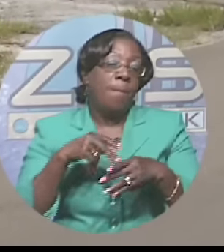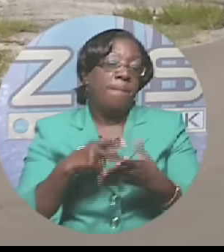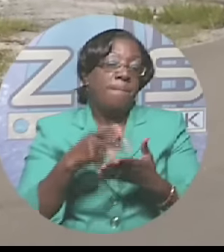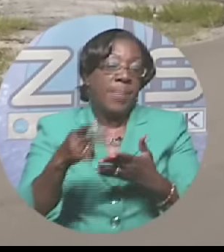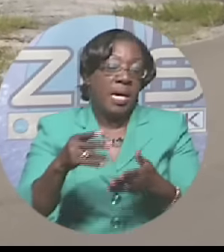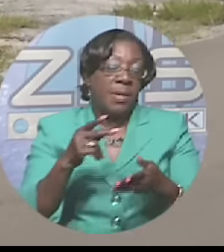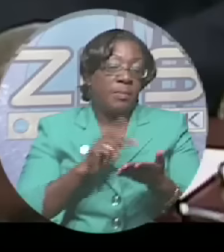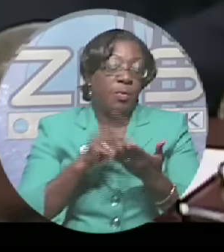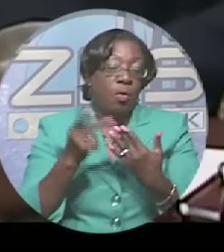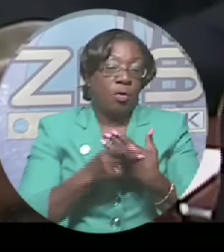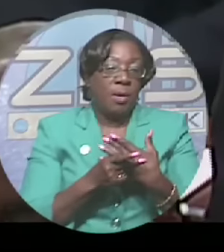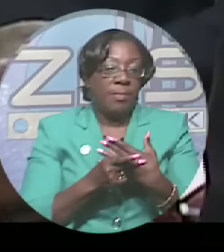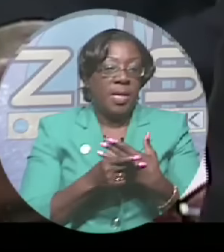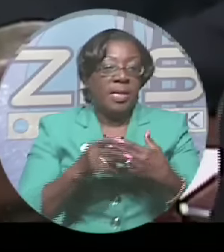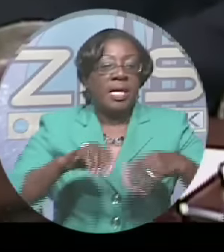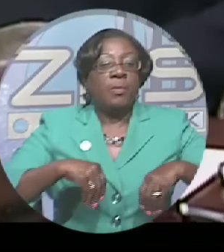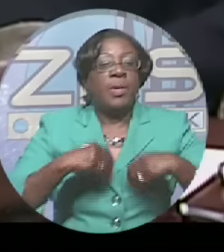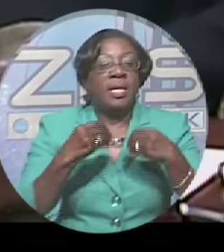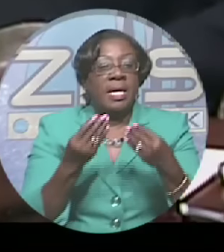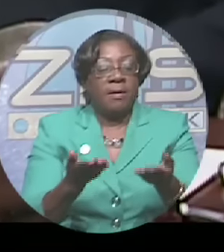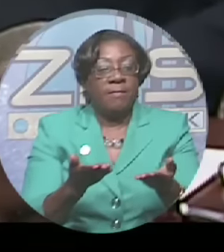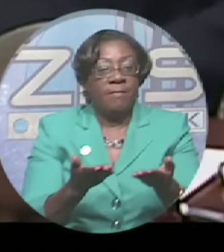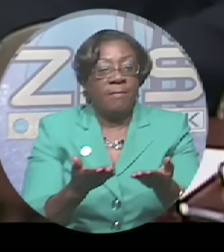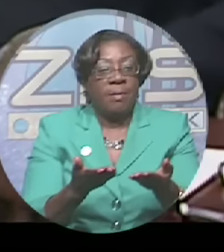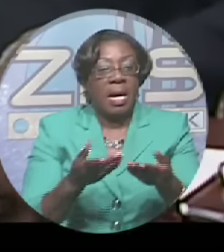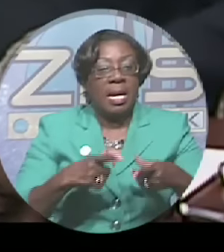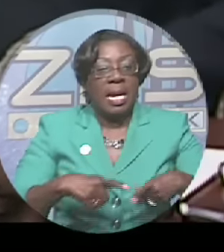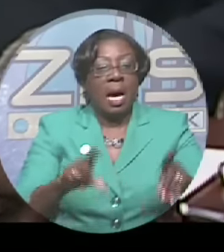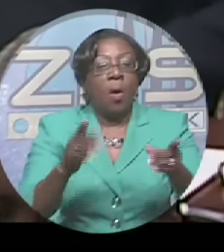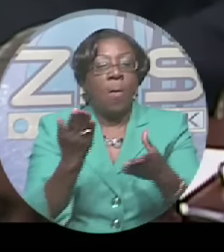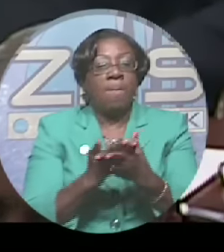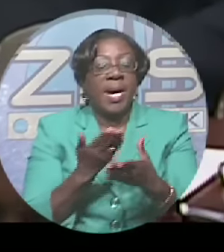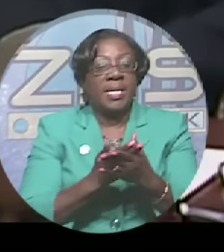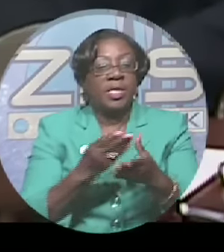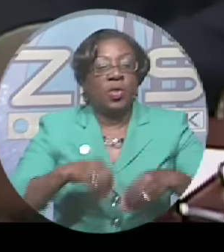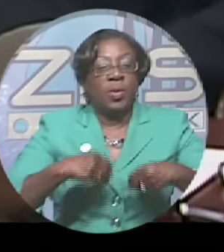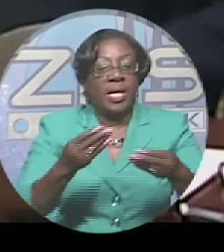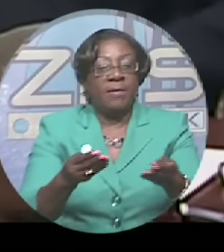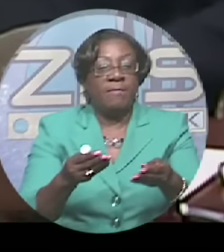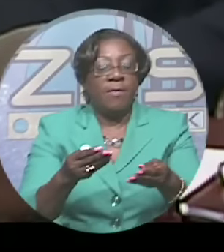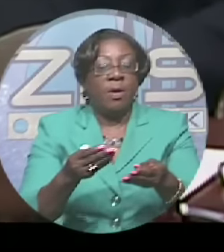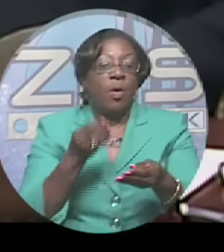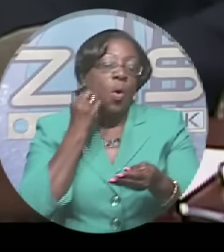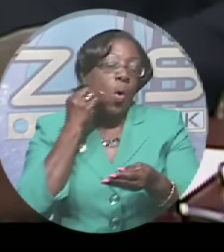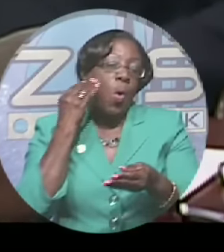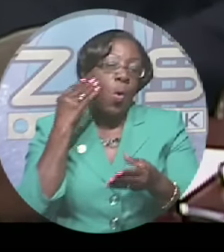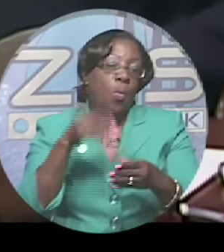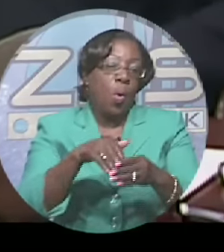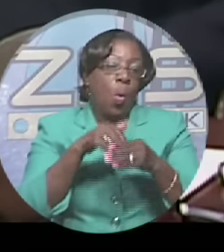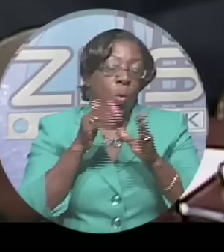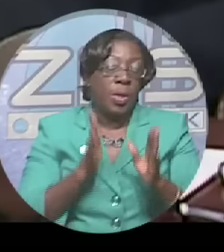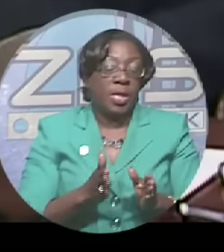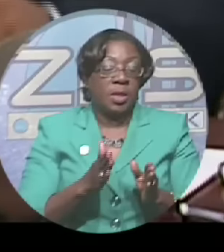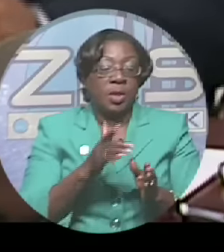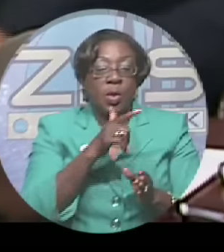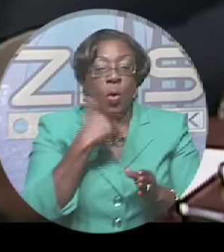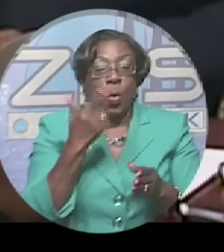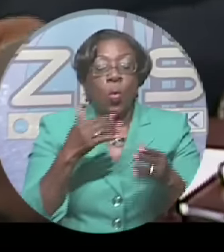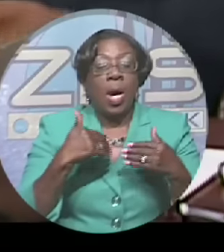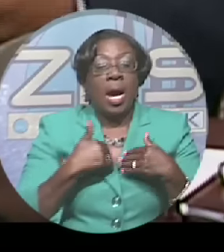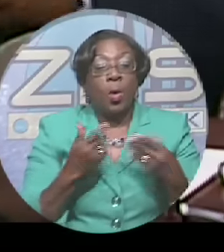provide financial incentives that will allow banks to offer borrowers who have some ability to